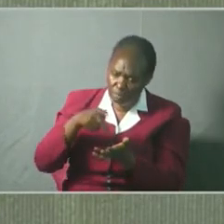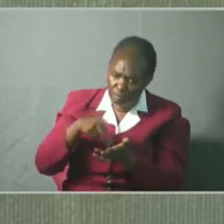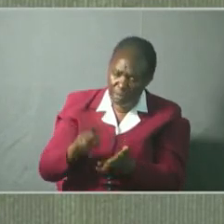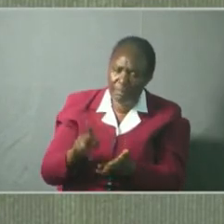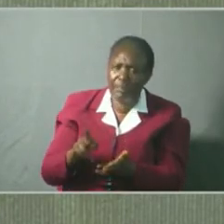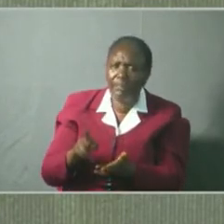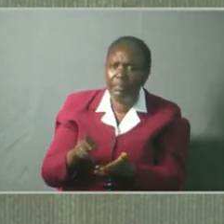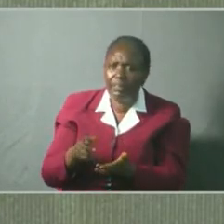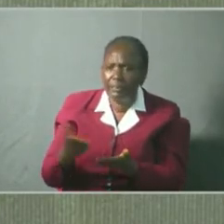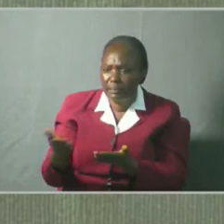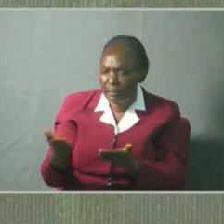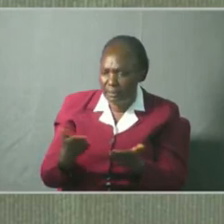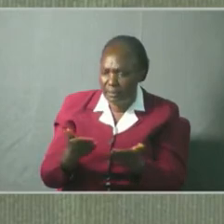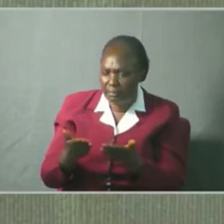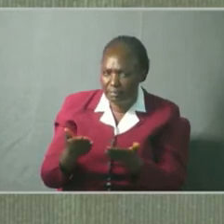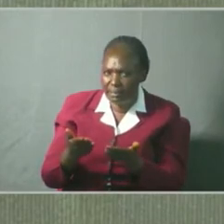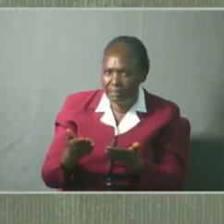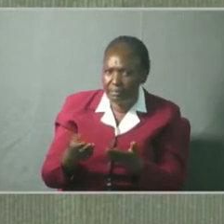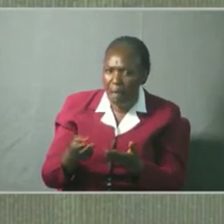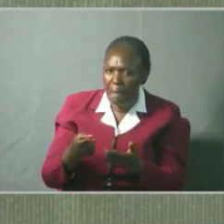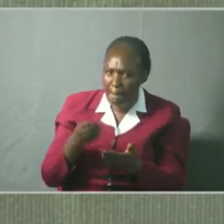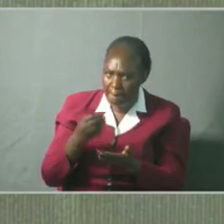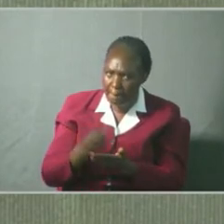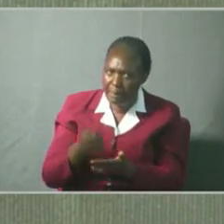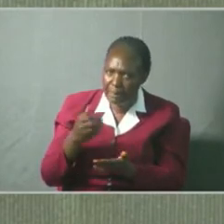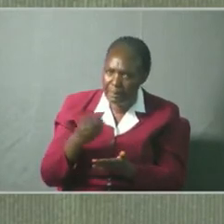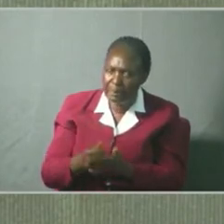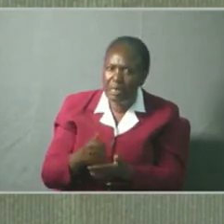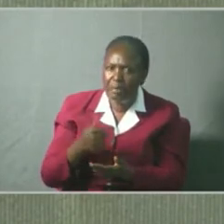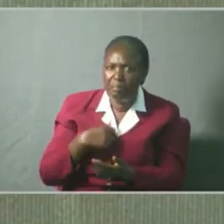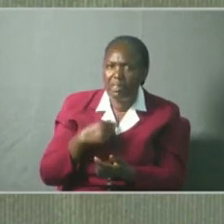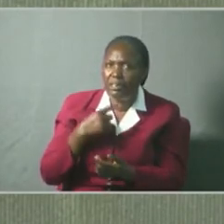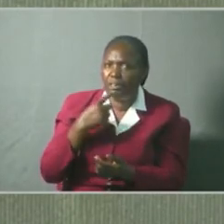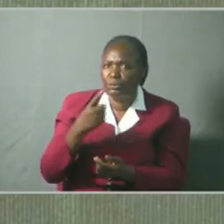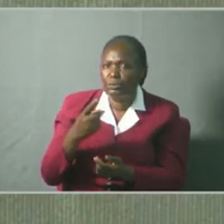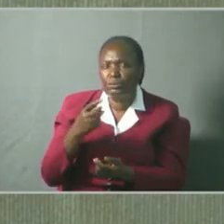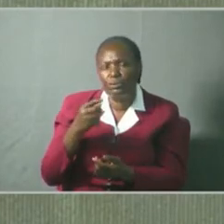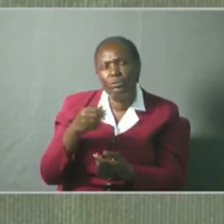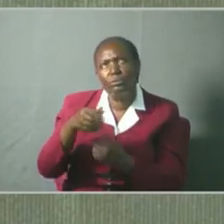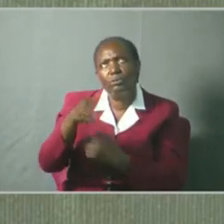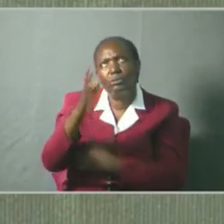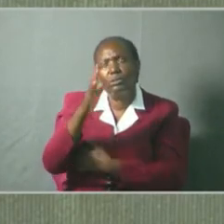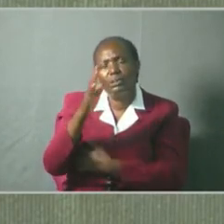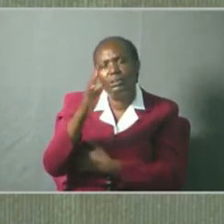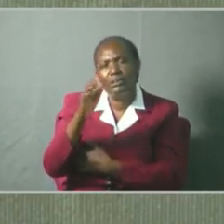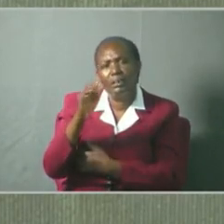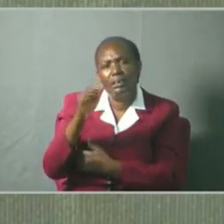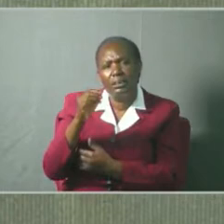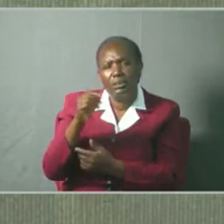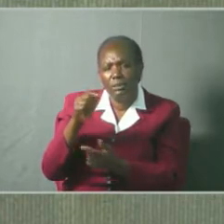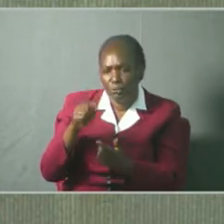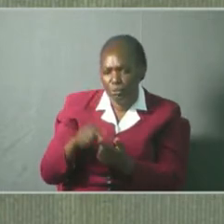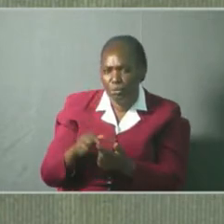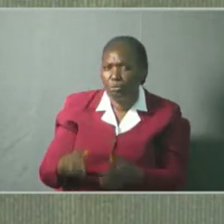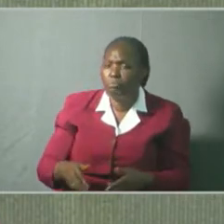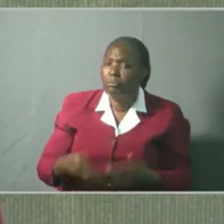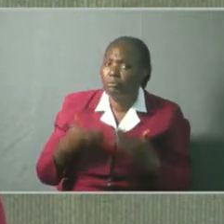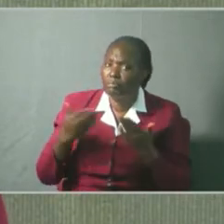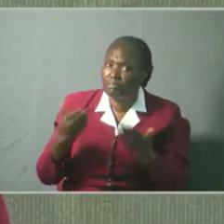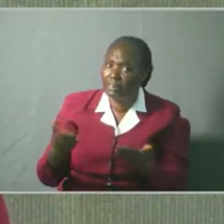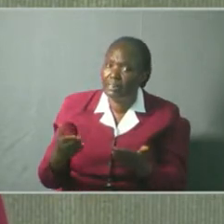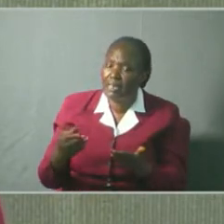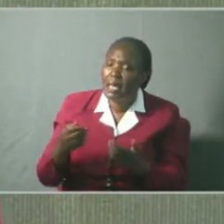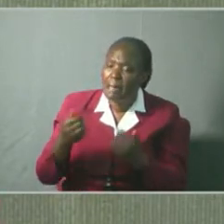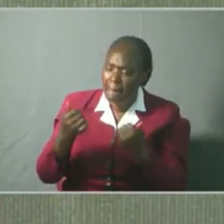arrears so big, and I told God, Lord, you need to do this because I can't do it on my own. I'm standing